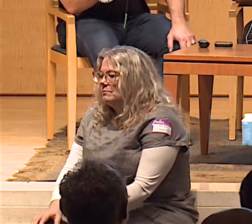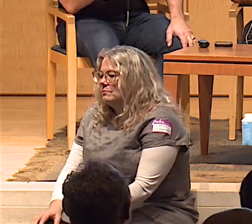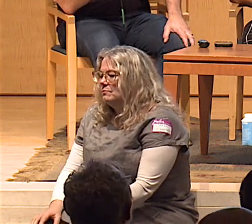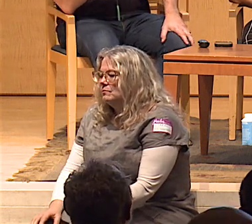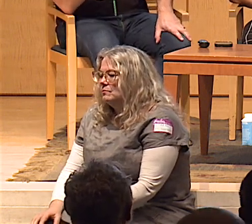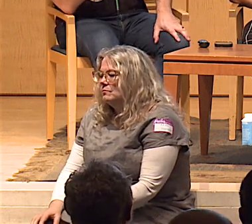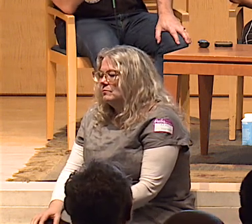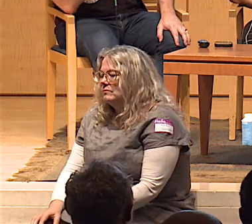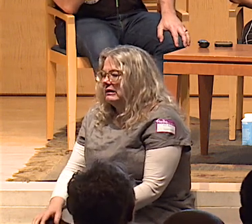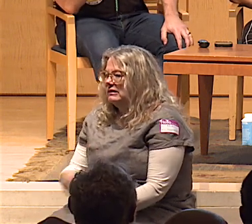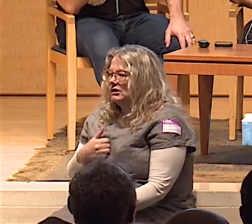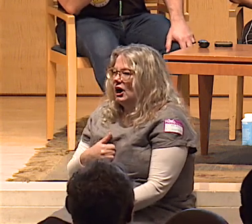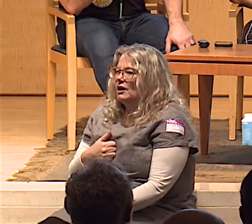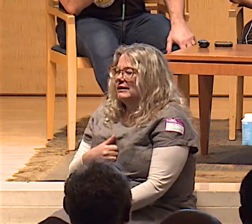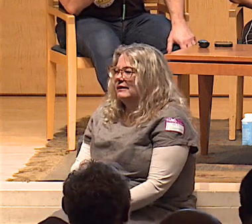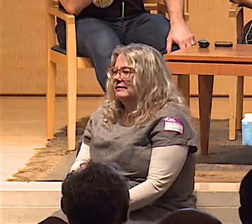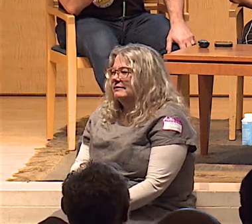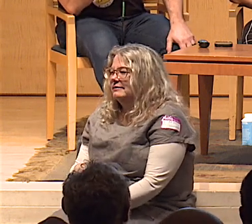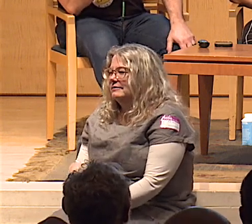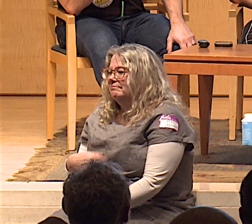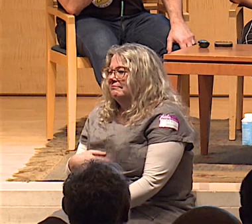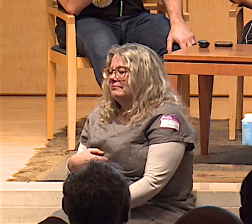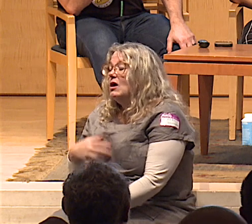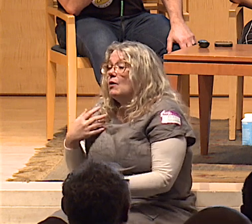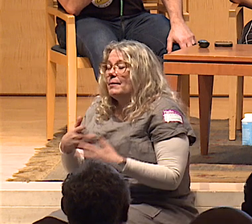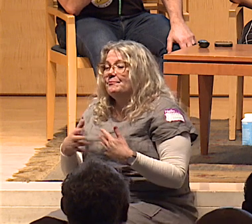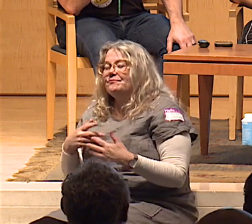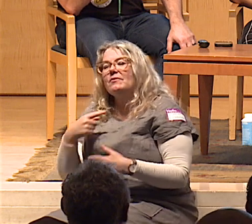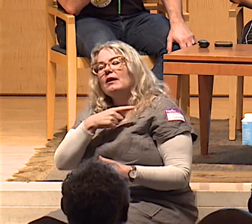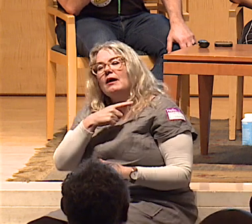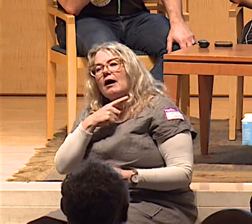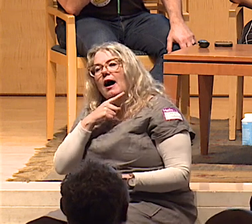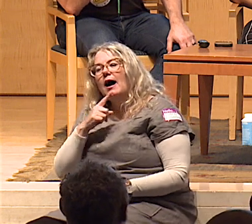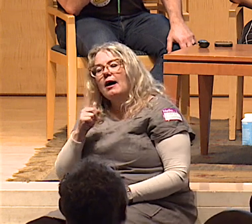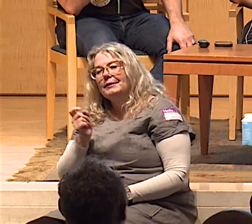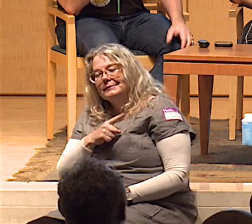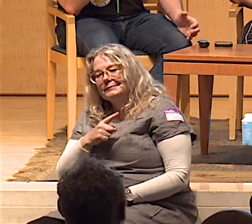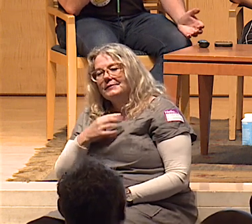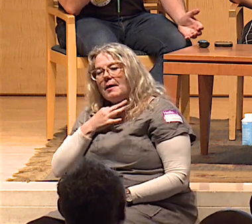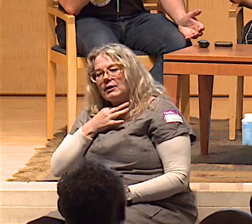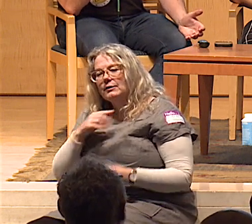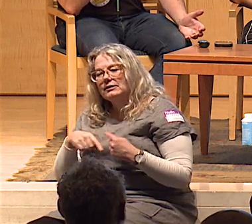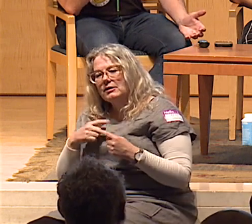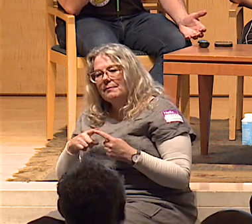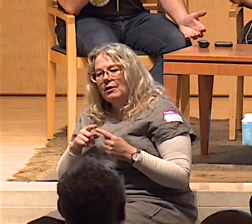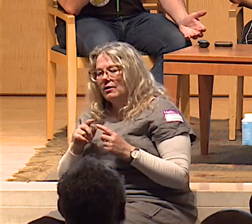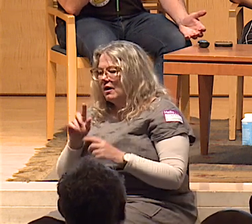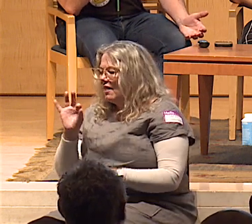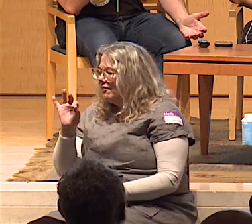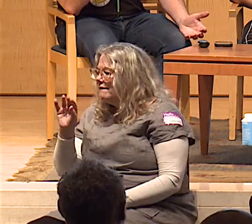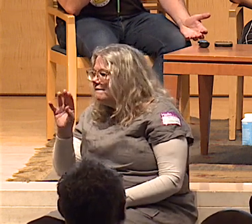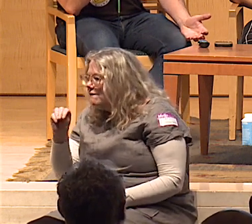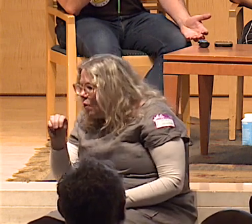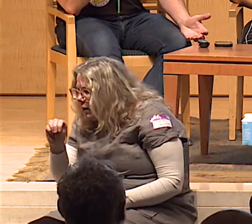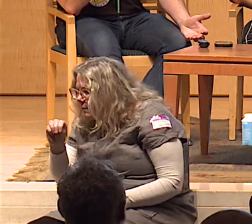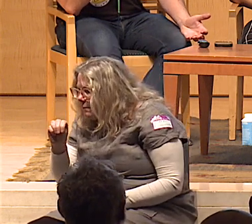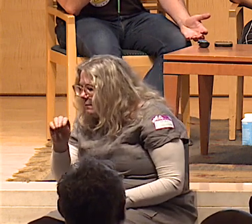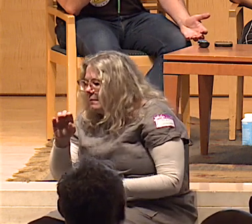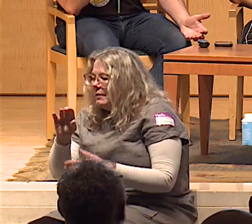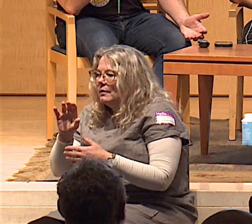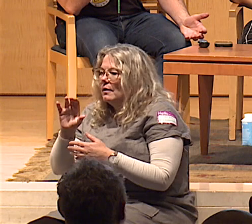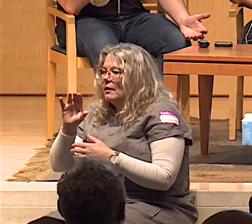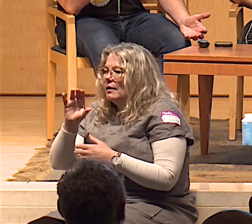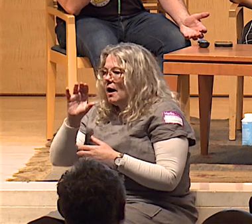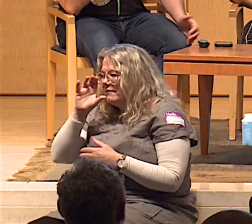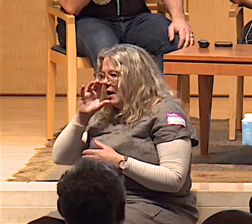Sorry. Right. I'm also curious about how the form of comics handles the content of erotica,